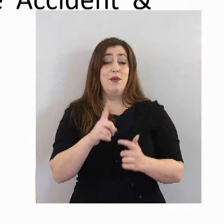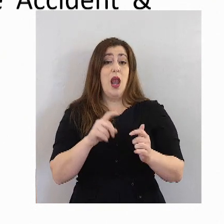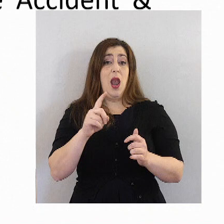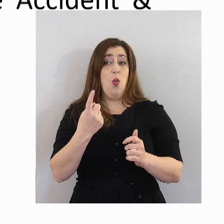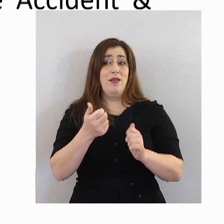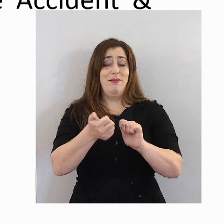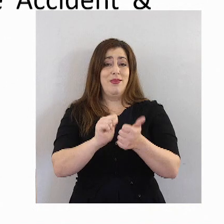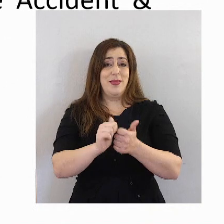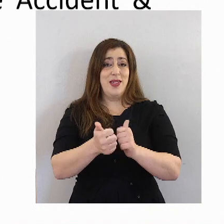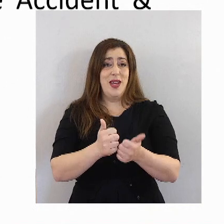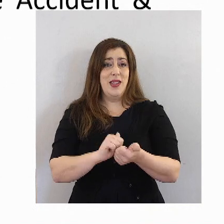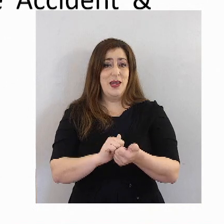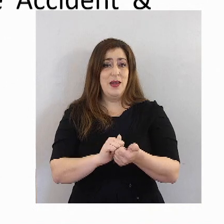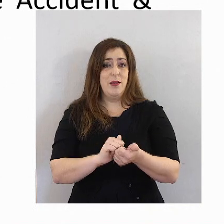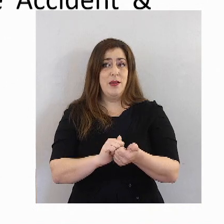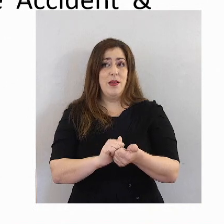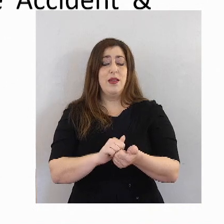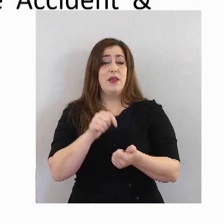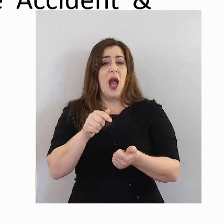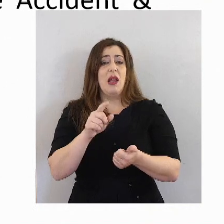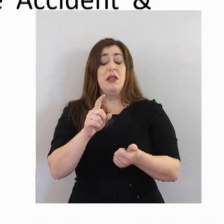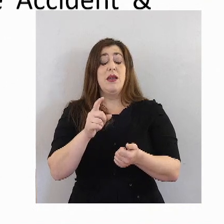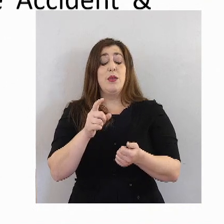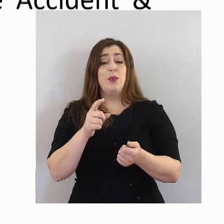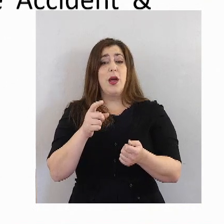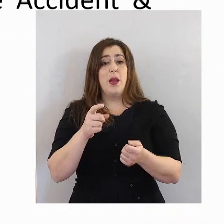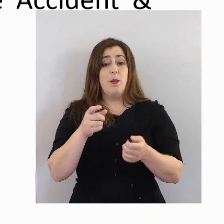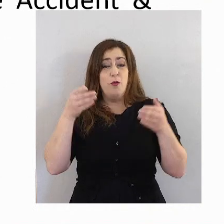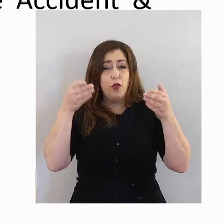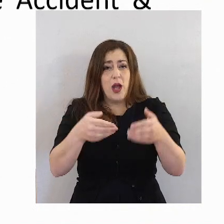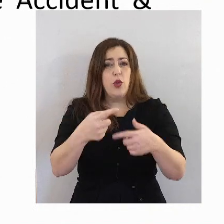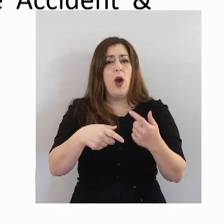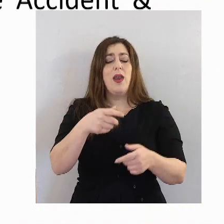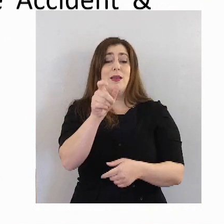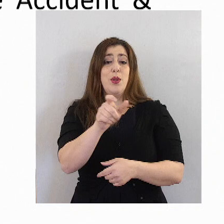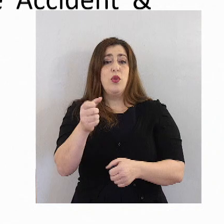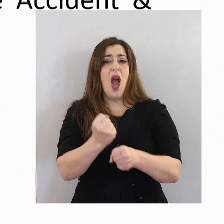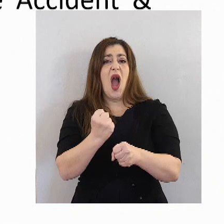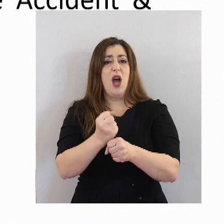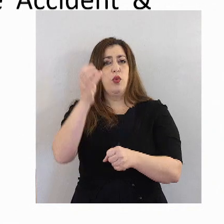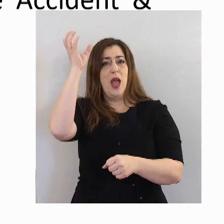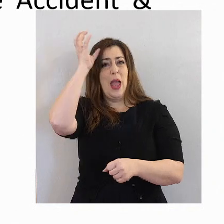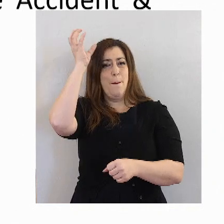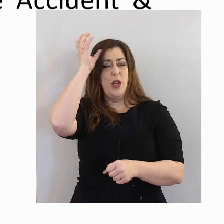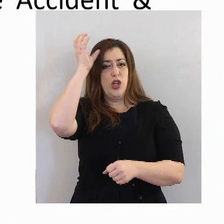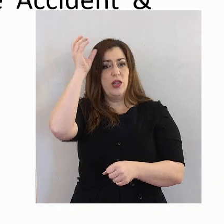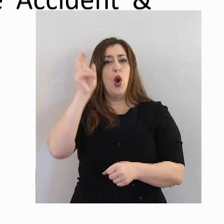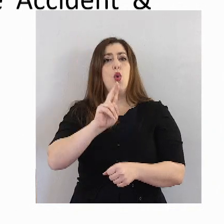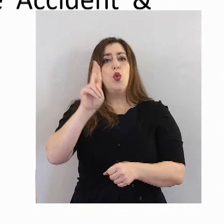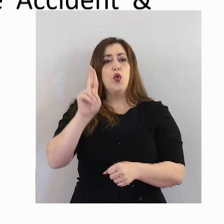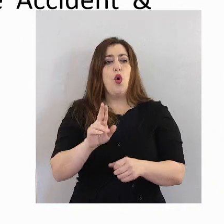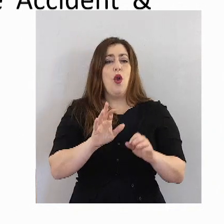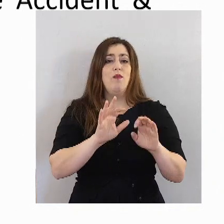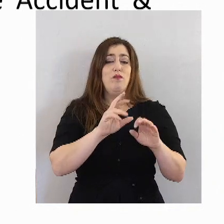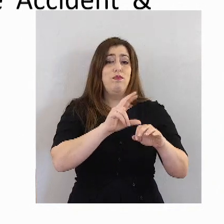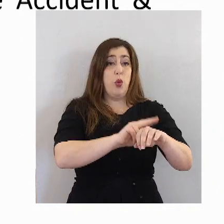were that aimed at the emergency department staff in Malta and Gozo, as well as that aimed at GPs and family doctors, and